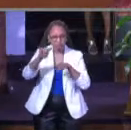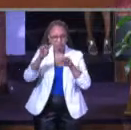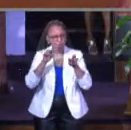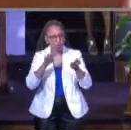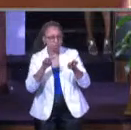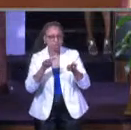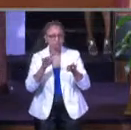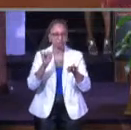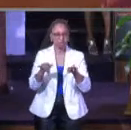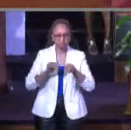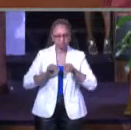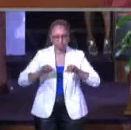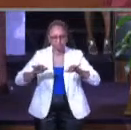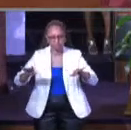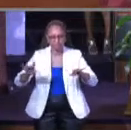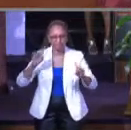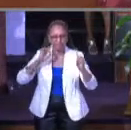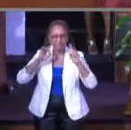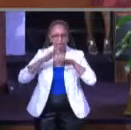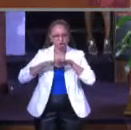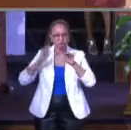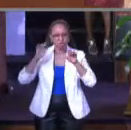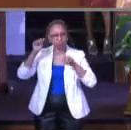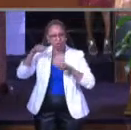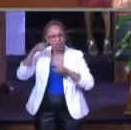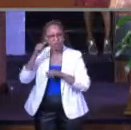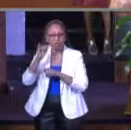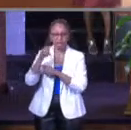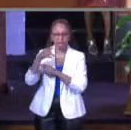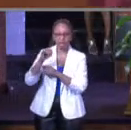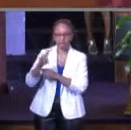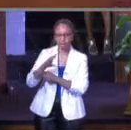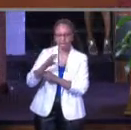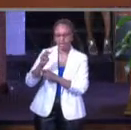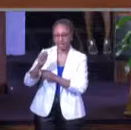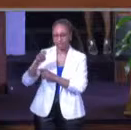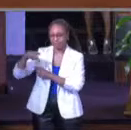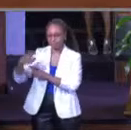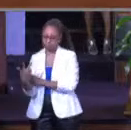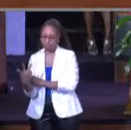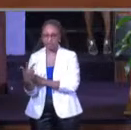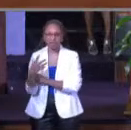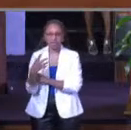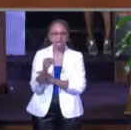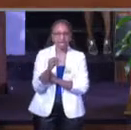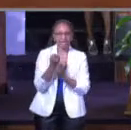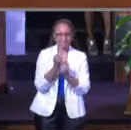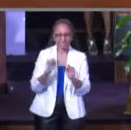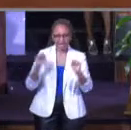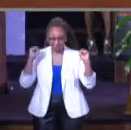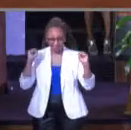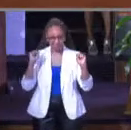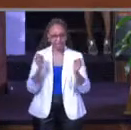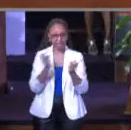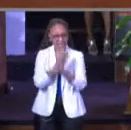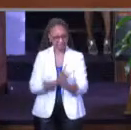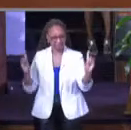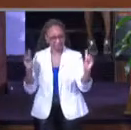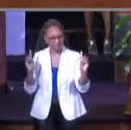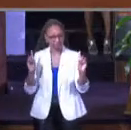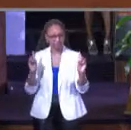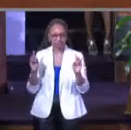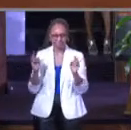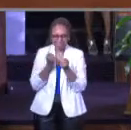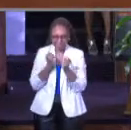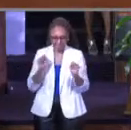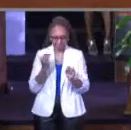who are in cars and listening on radios and iPods and MP3s. Save, sanctify, heal, and deliver. Save our